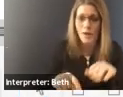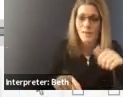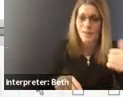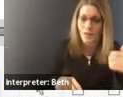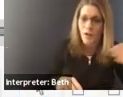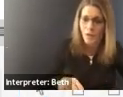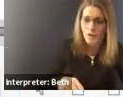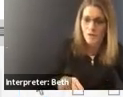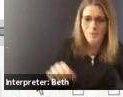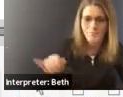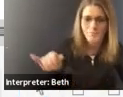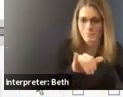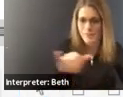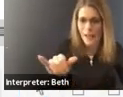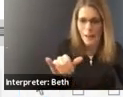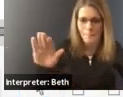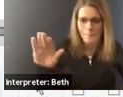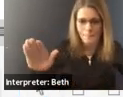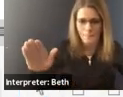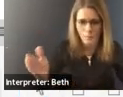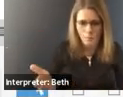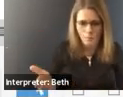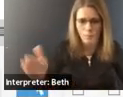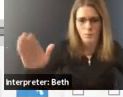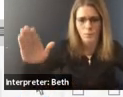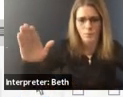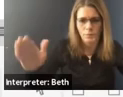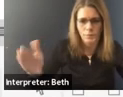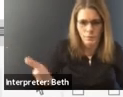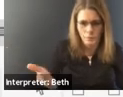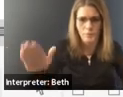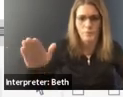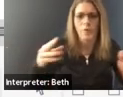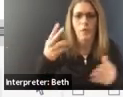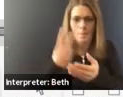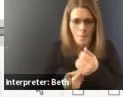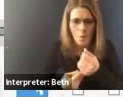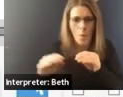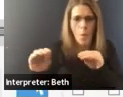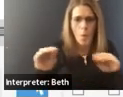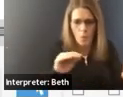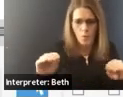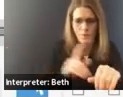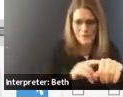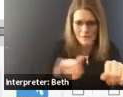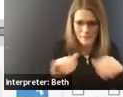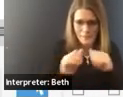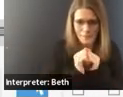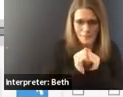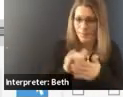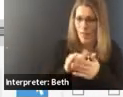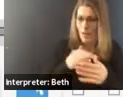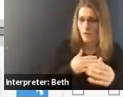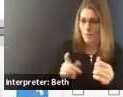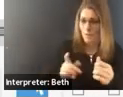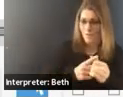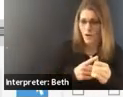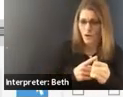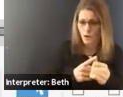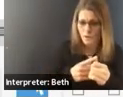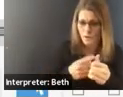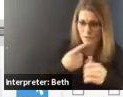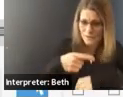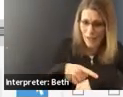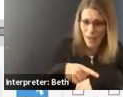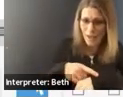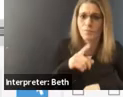well. Both sides move and articulate together. And that was my first experiment for really